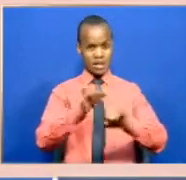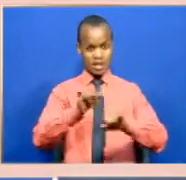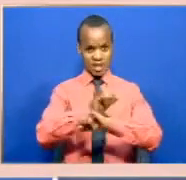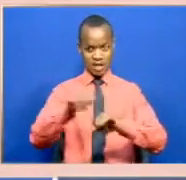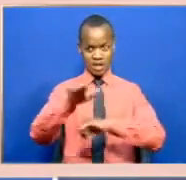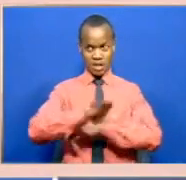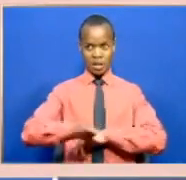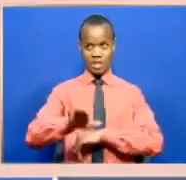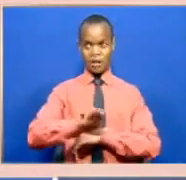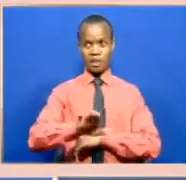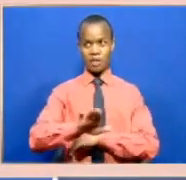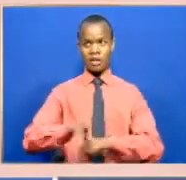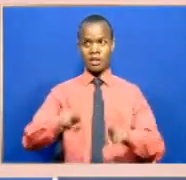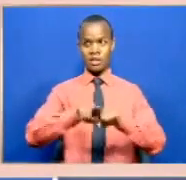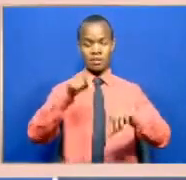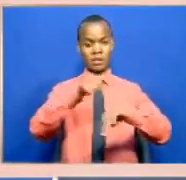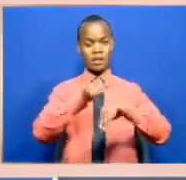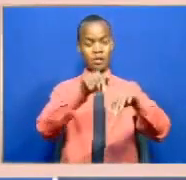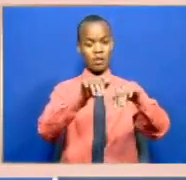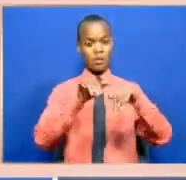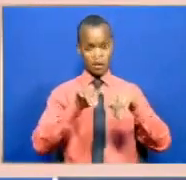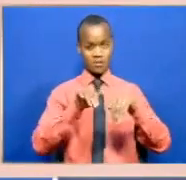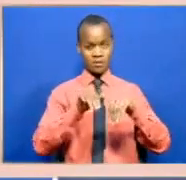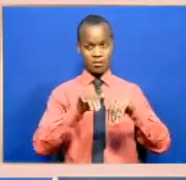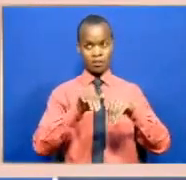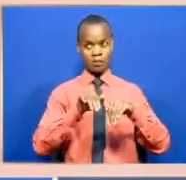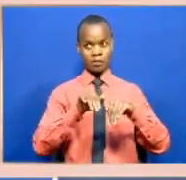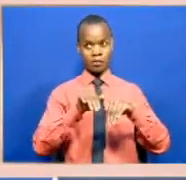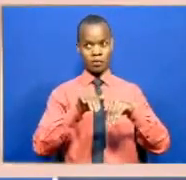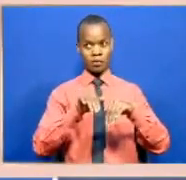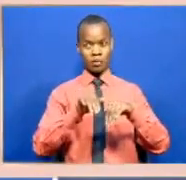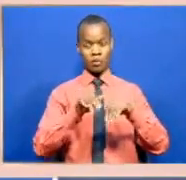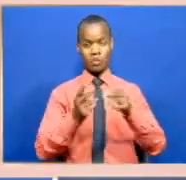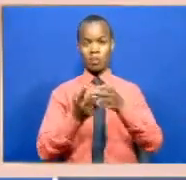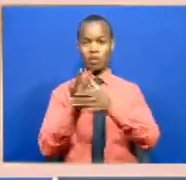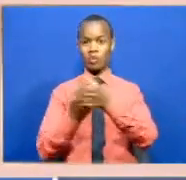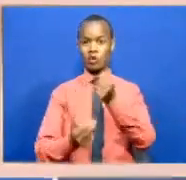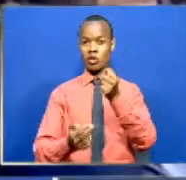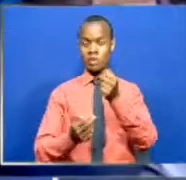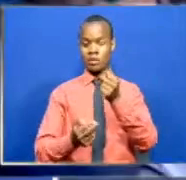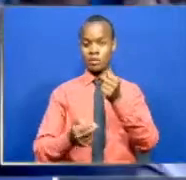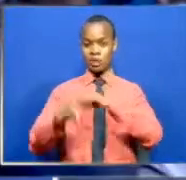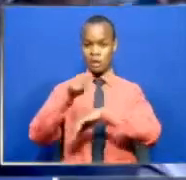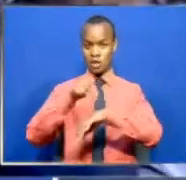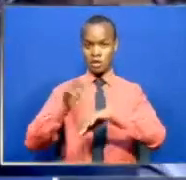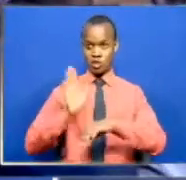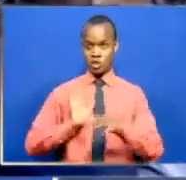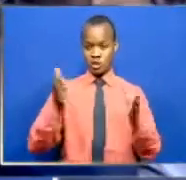do ourselves as we wait for guidance from the two national security organs in the country.